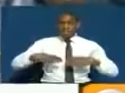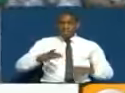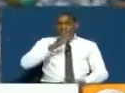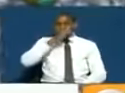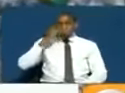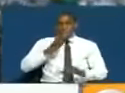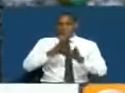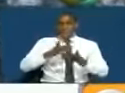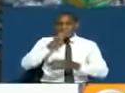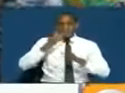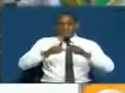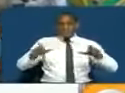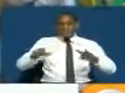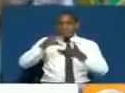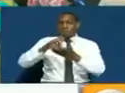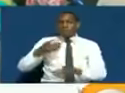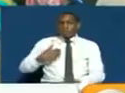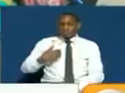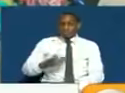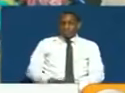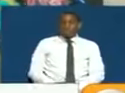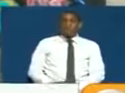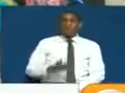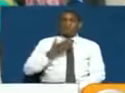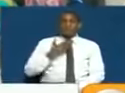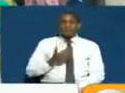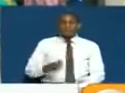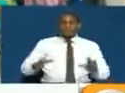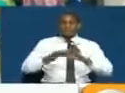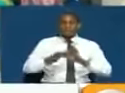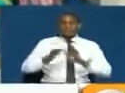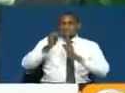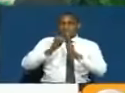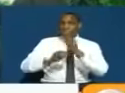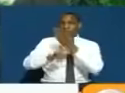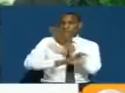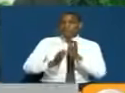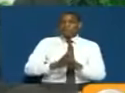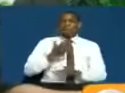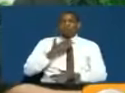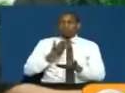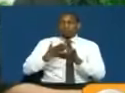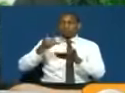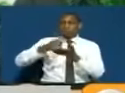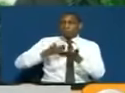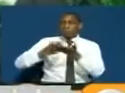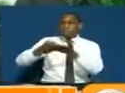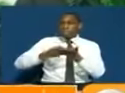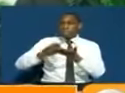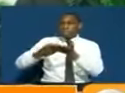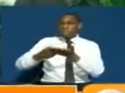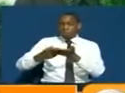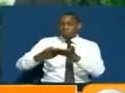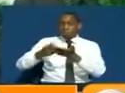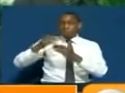and semi-arid lands have a seat at the table. We want to be the part of the agenda of this country. We want to be on the table where people are